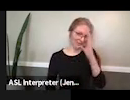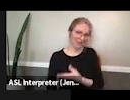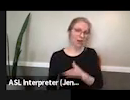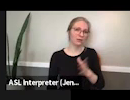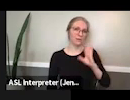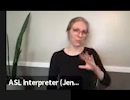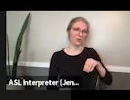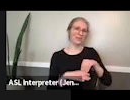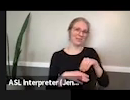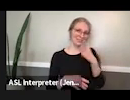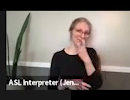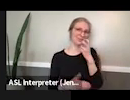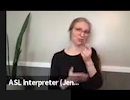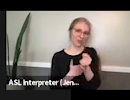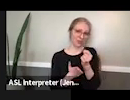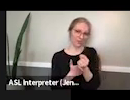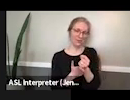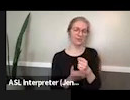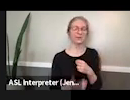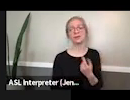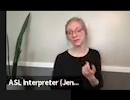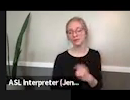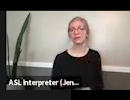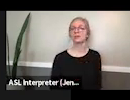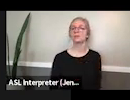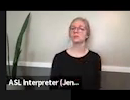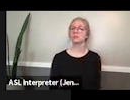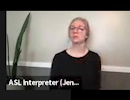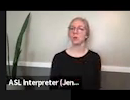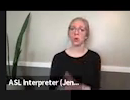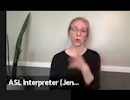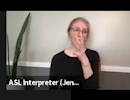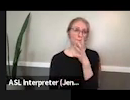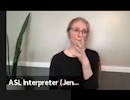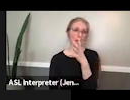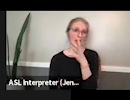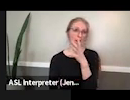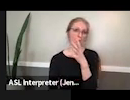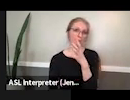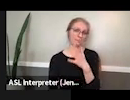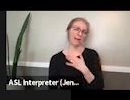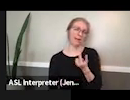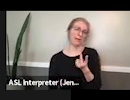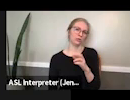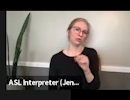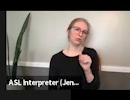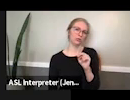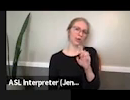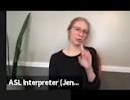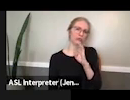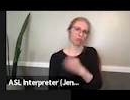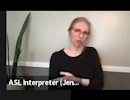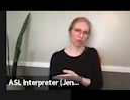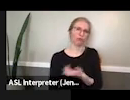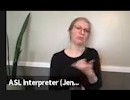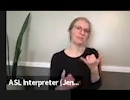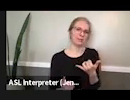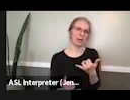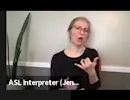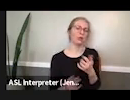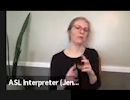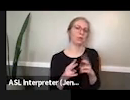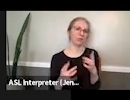therapy. So my granddaughter is now very concerned.